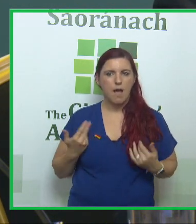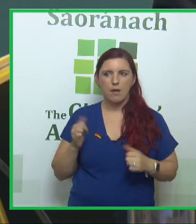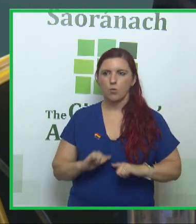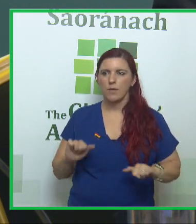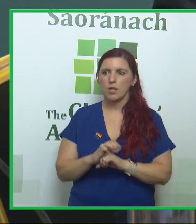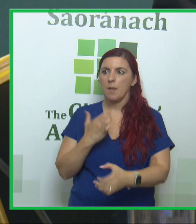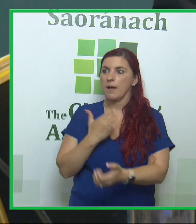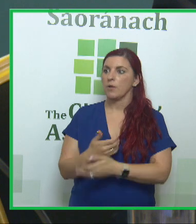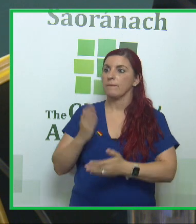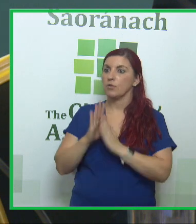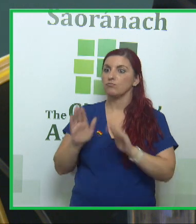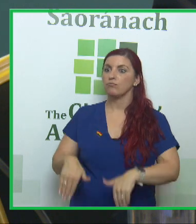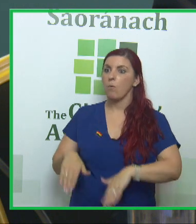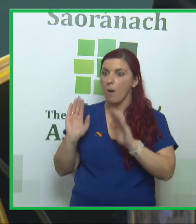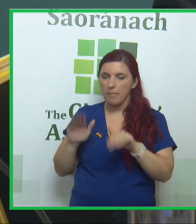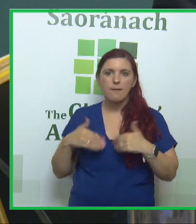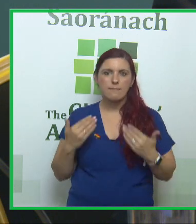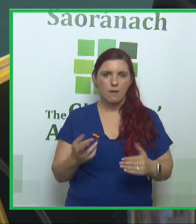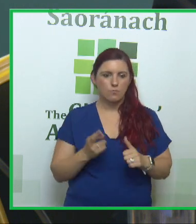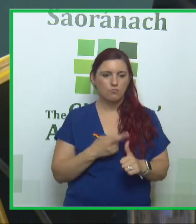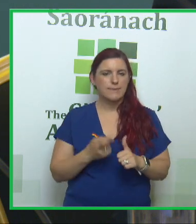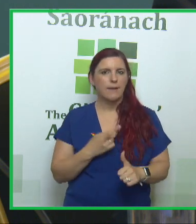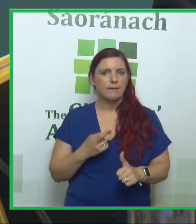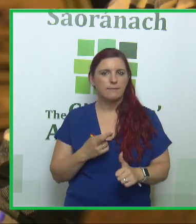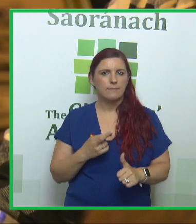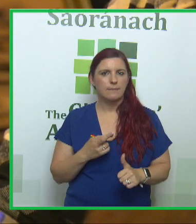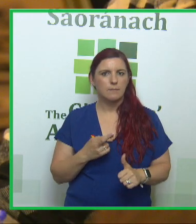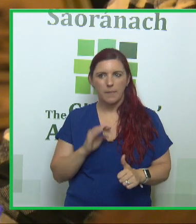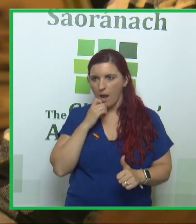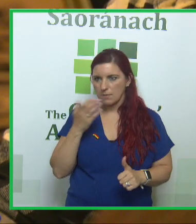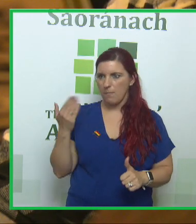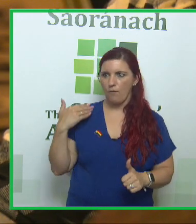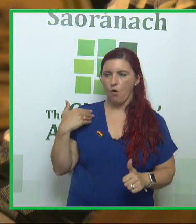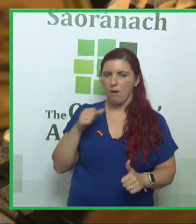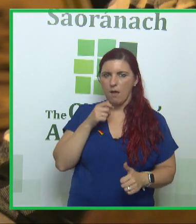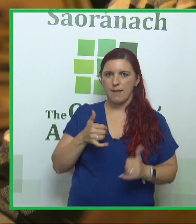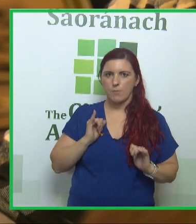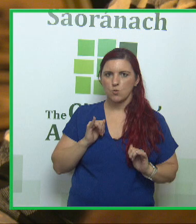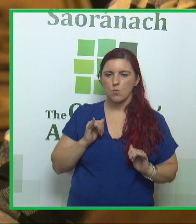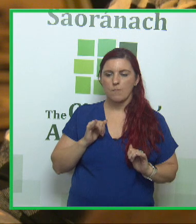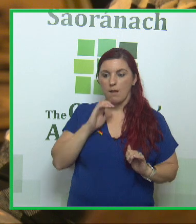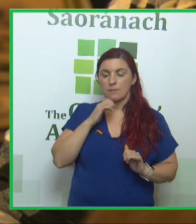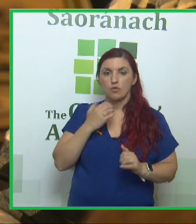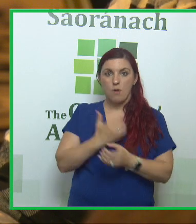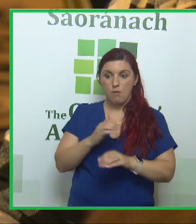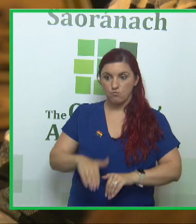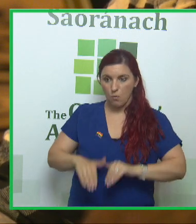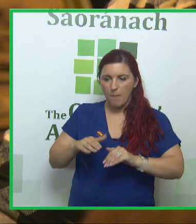her child was through childhood and couldn't be taken into care before she tried treatment.